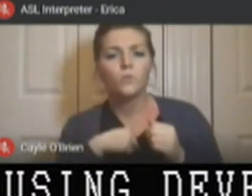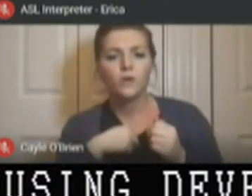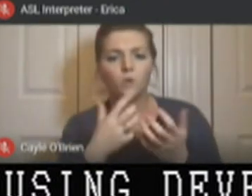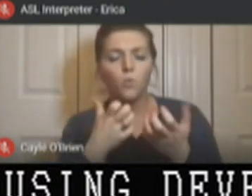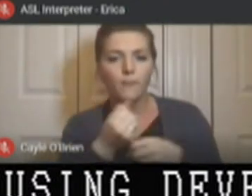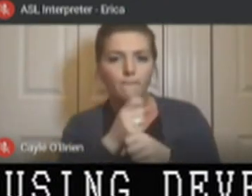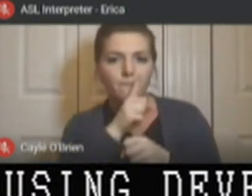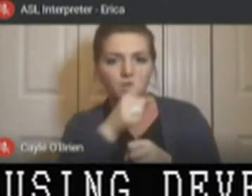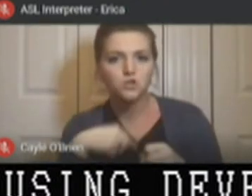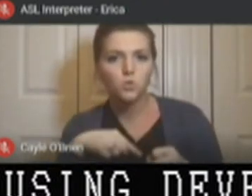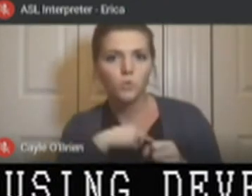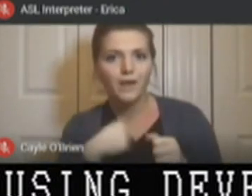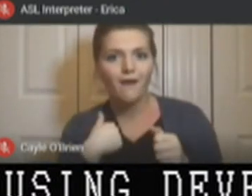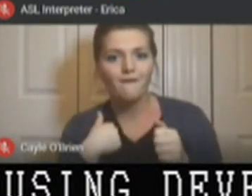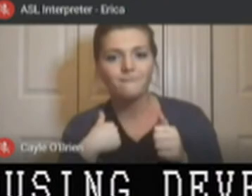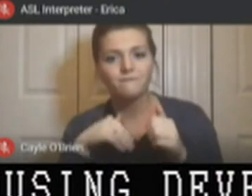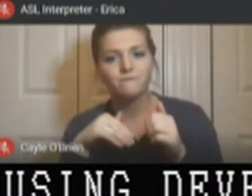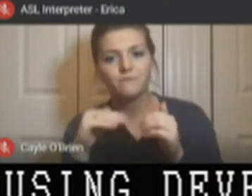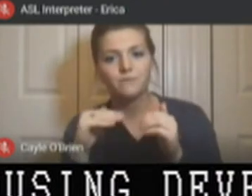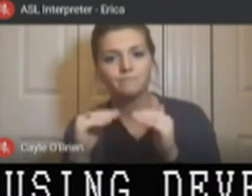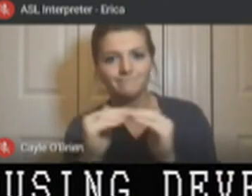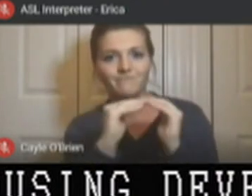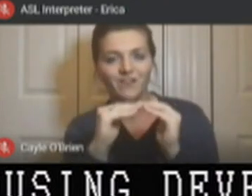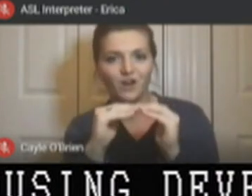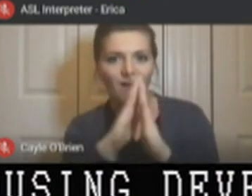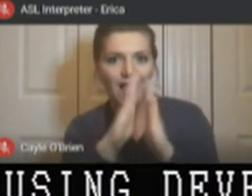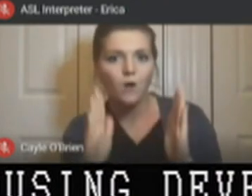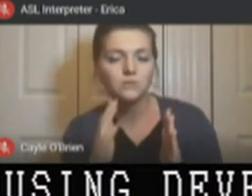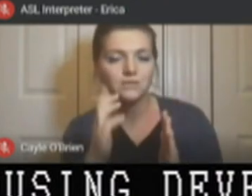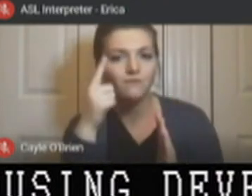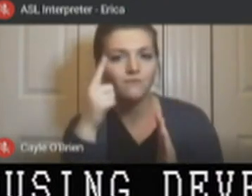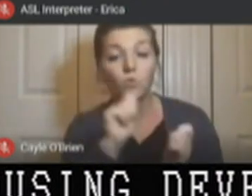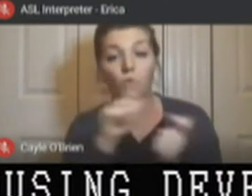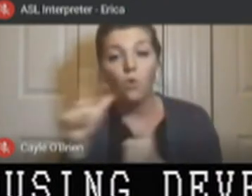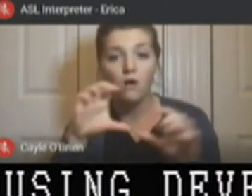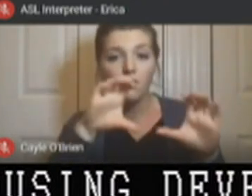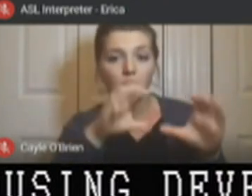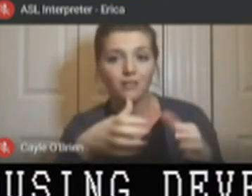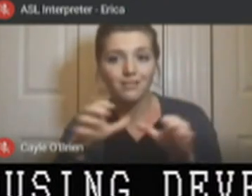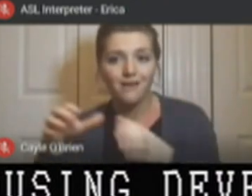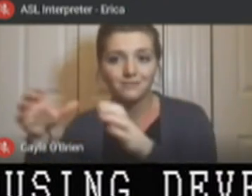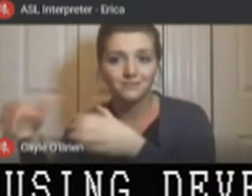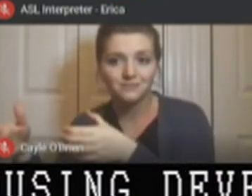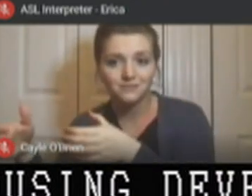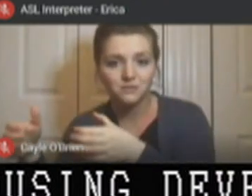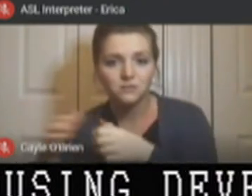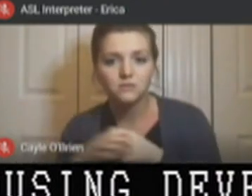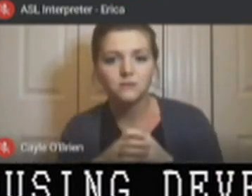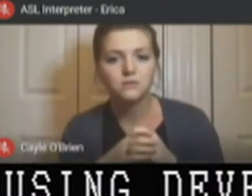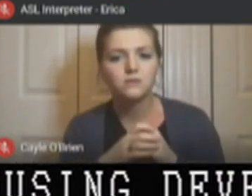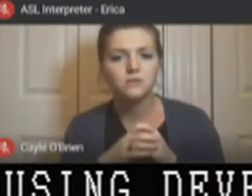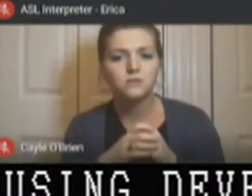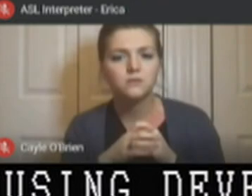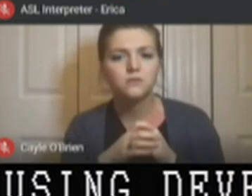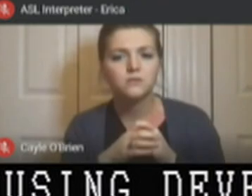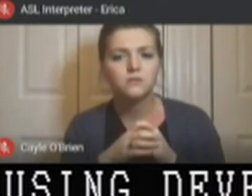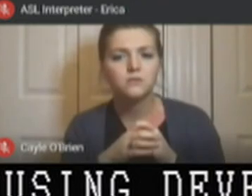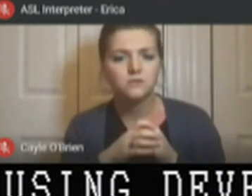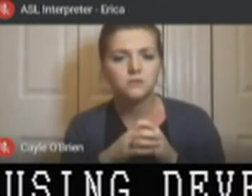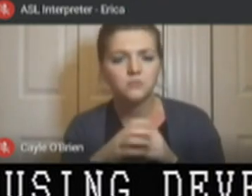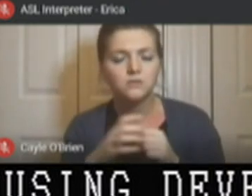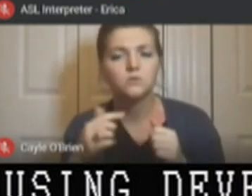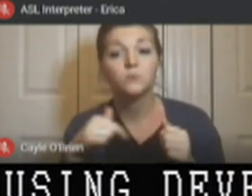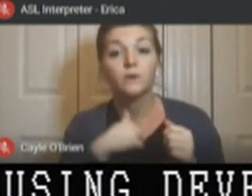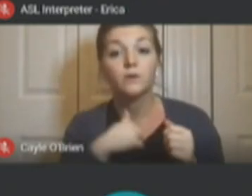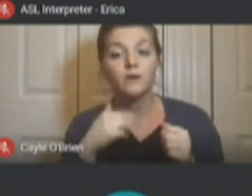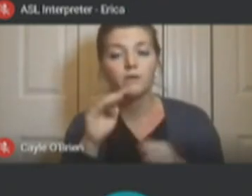for all classes, all public classes, we have the Boston Planning and Development Agency. So Michelle, who you